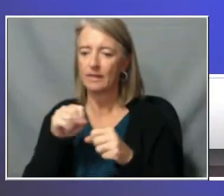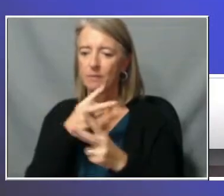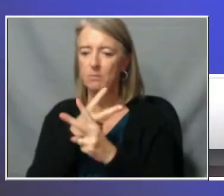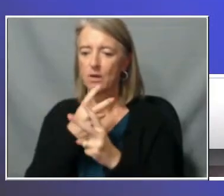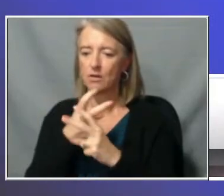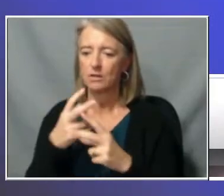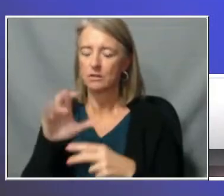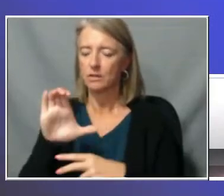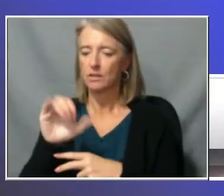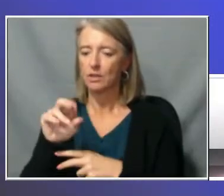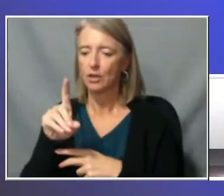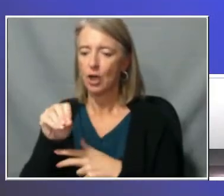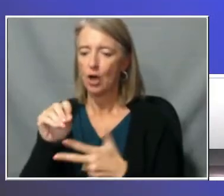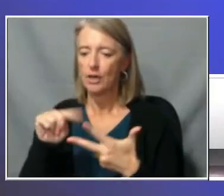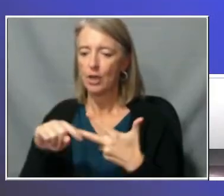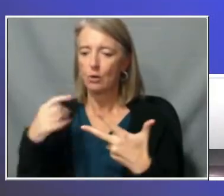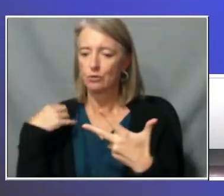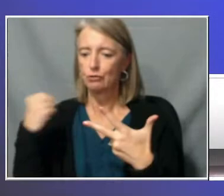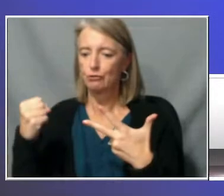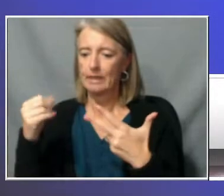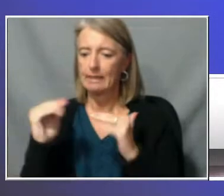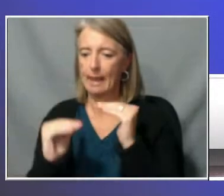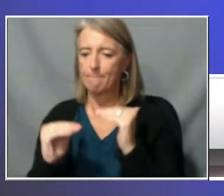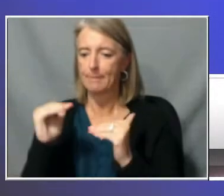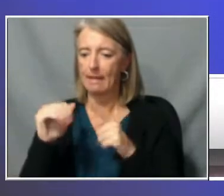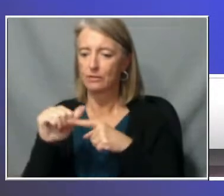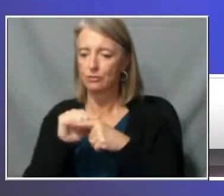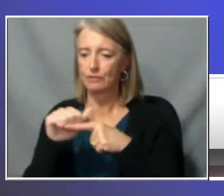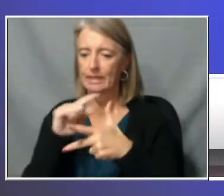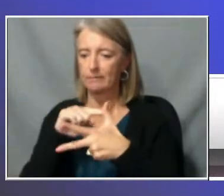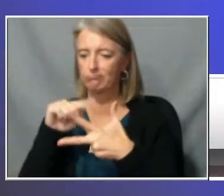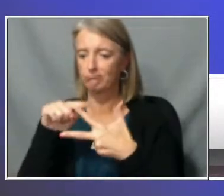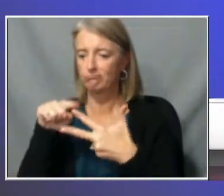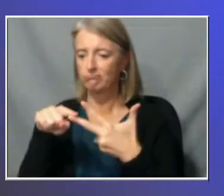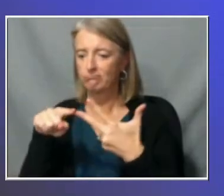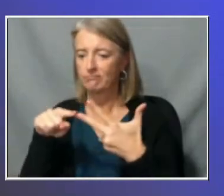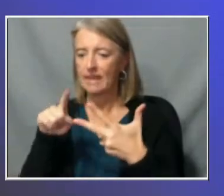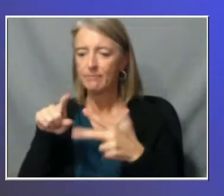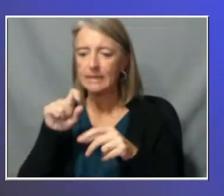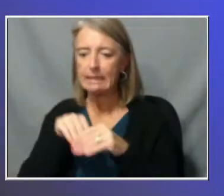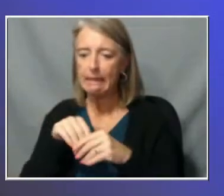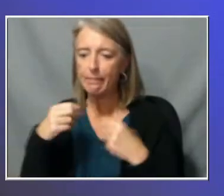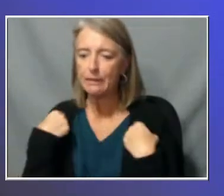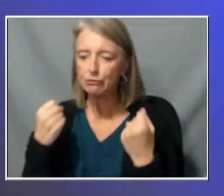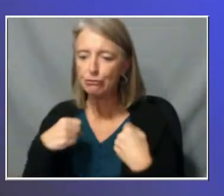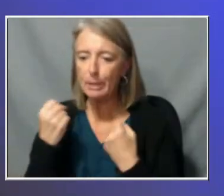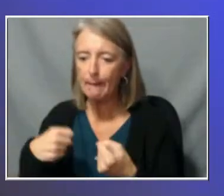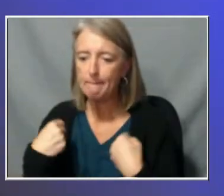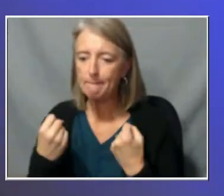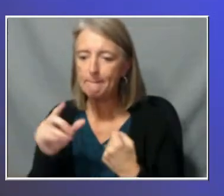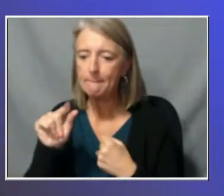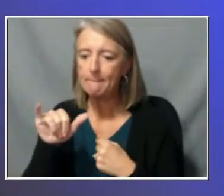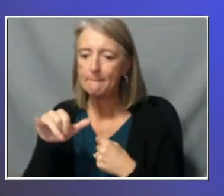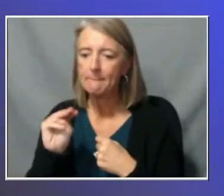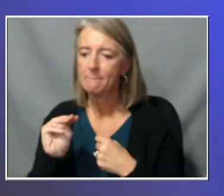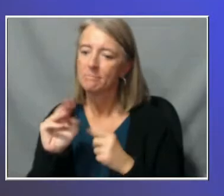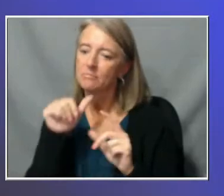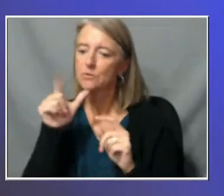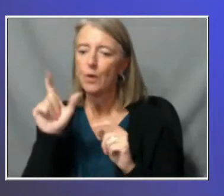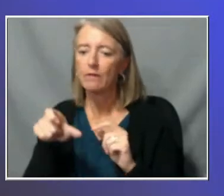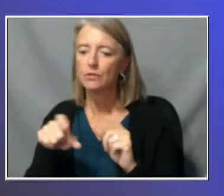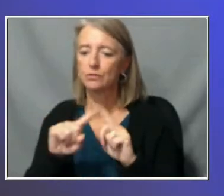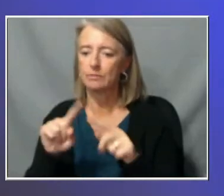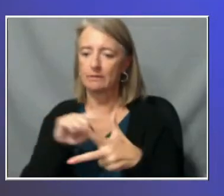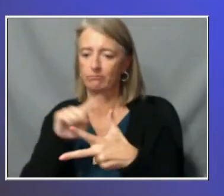strength, and balance training as they get older. And it doesn't have to be in a gym, but everybody needs to do those three things, I